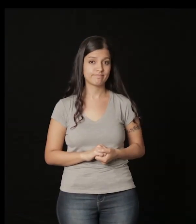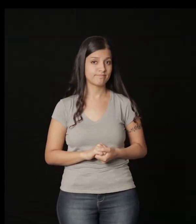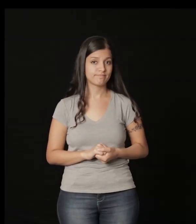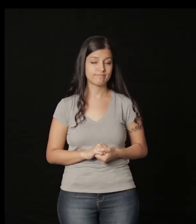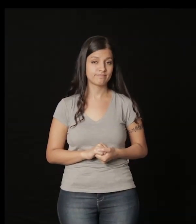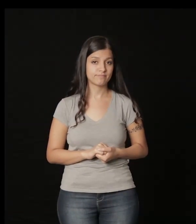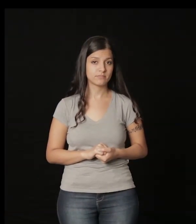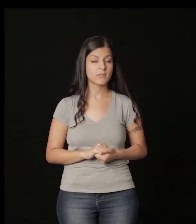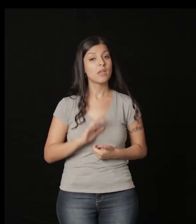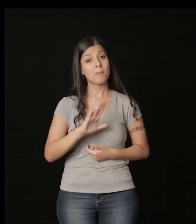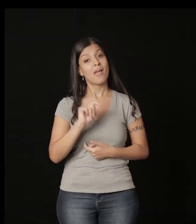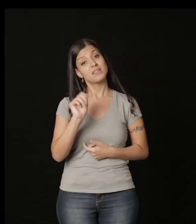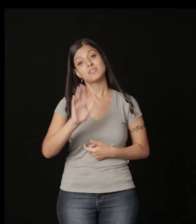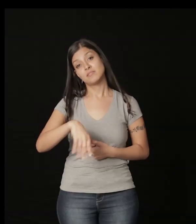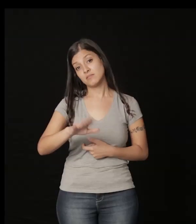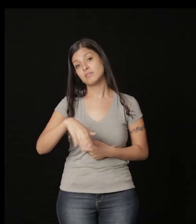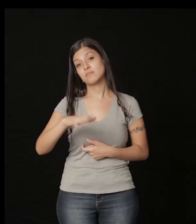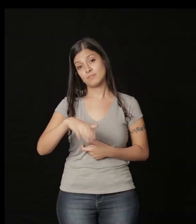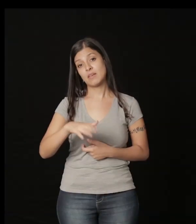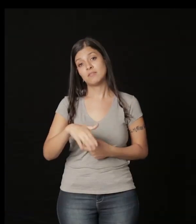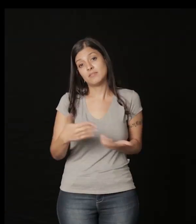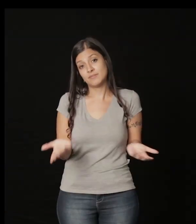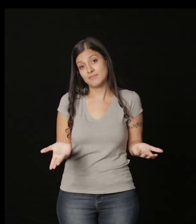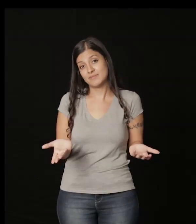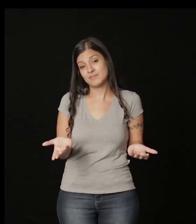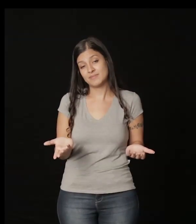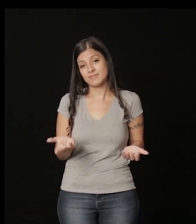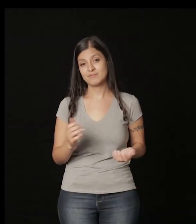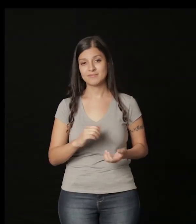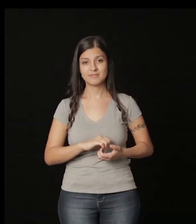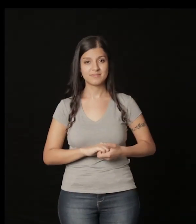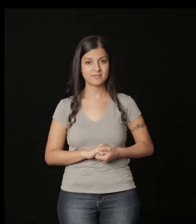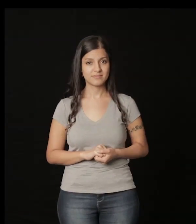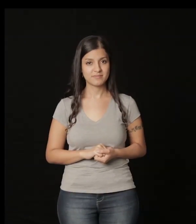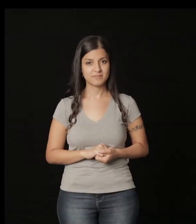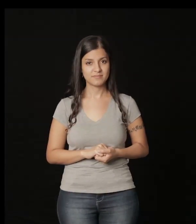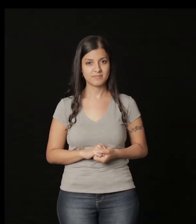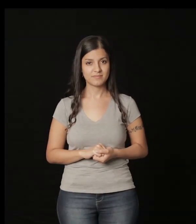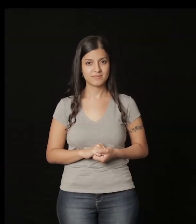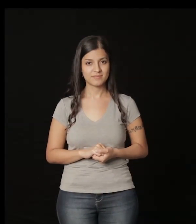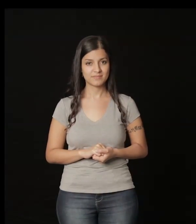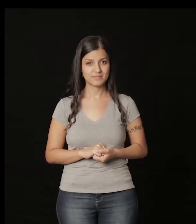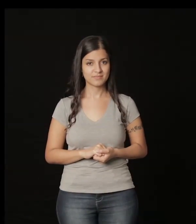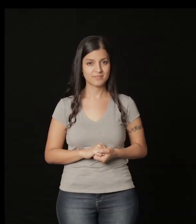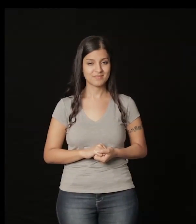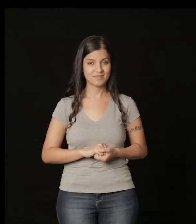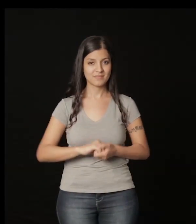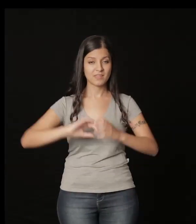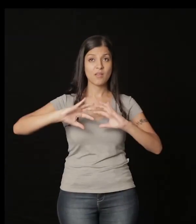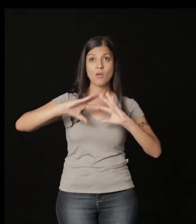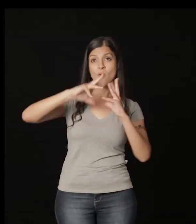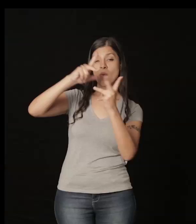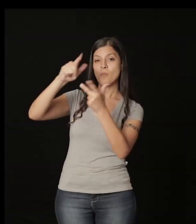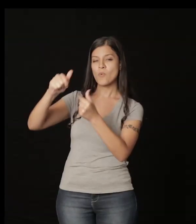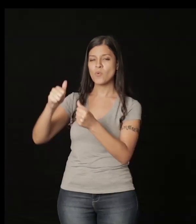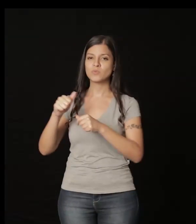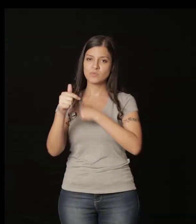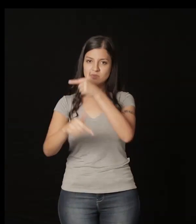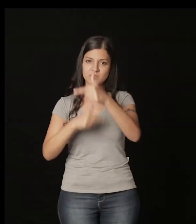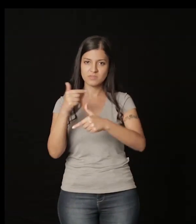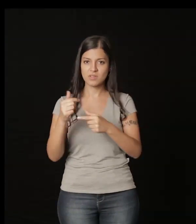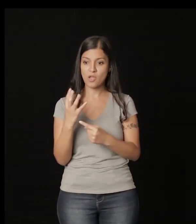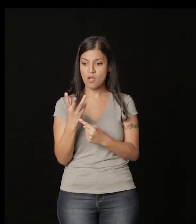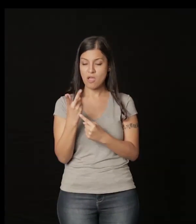But they're cheap. And in a world, in an art world where the price of art